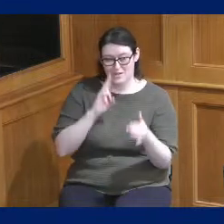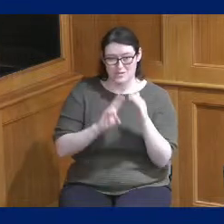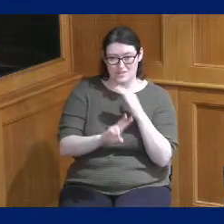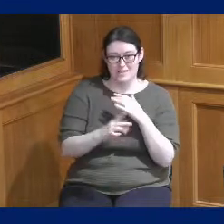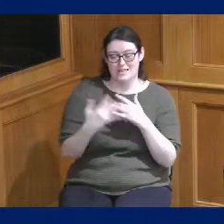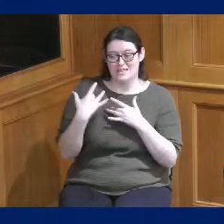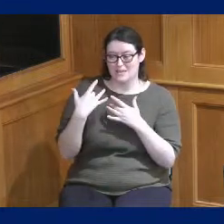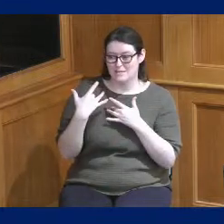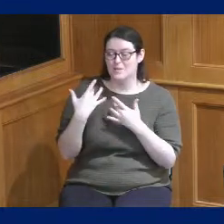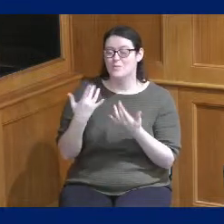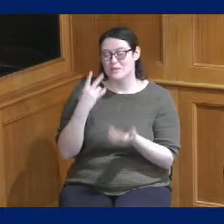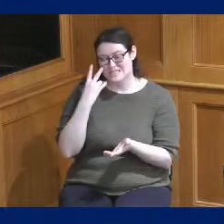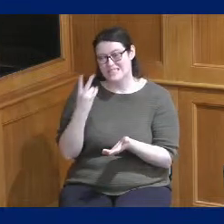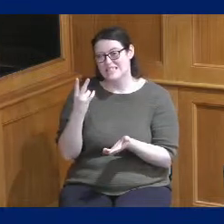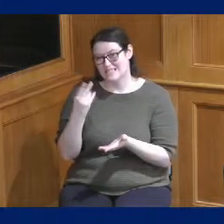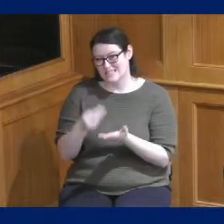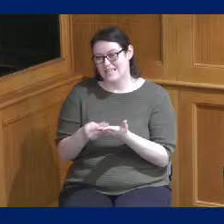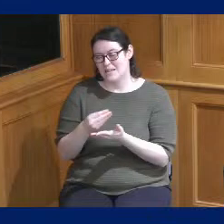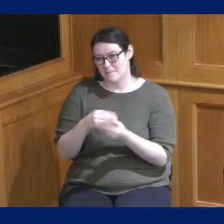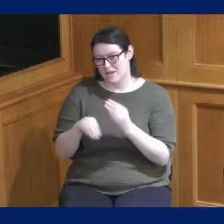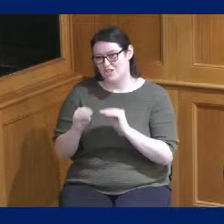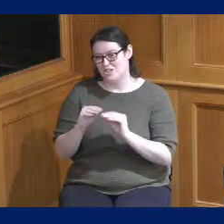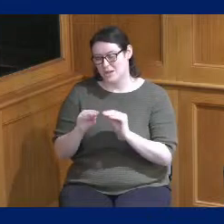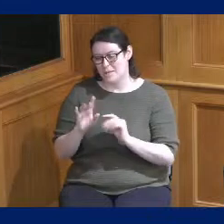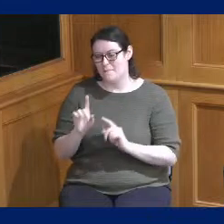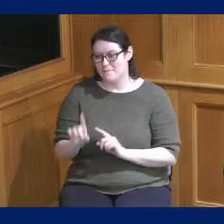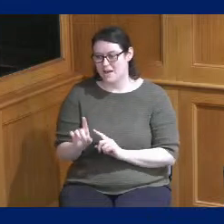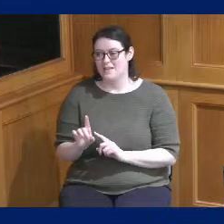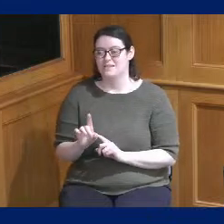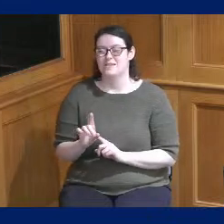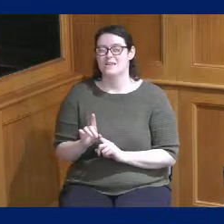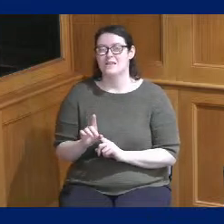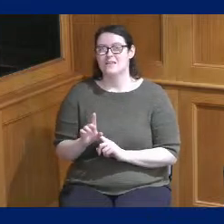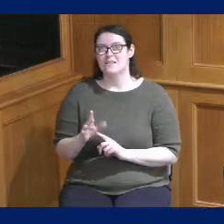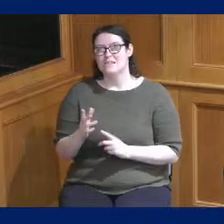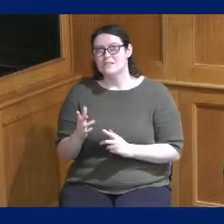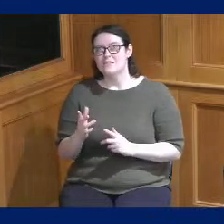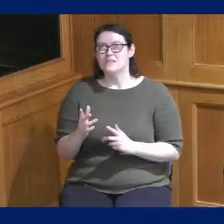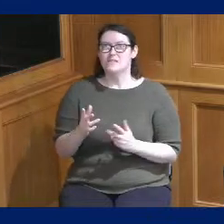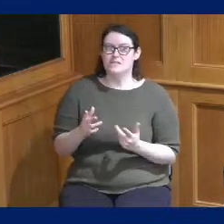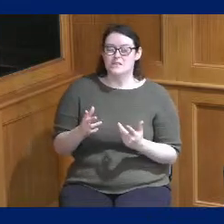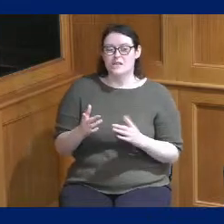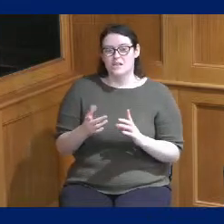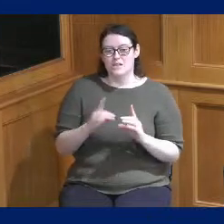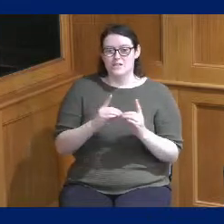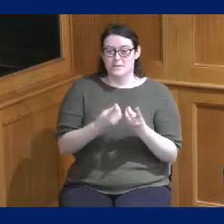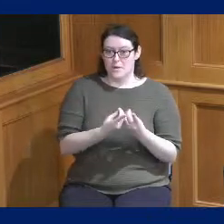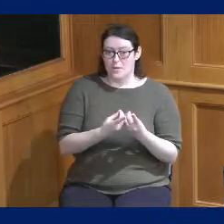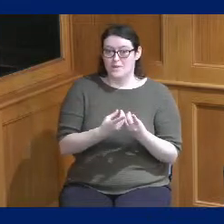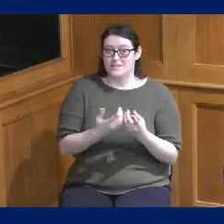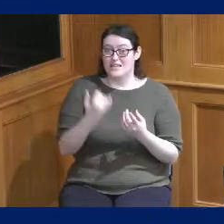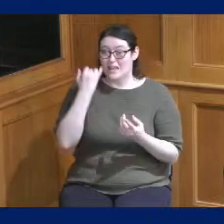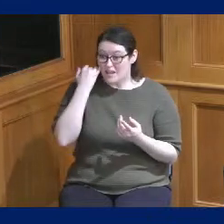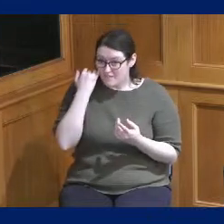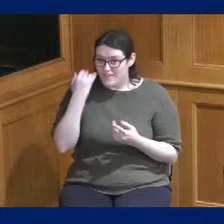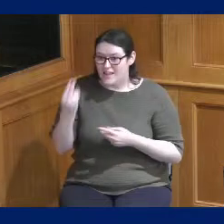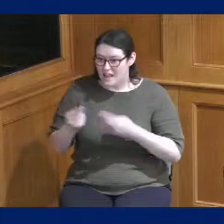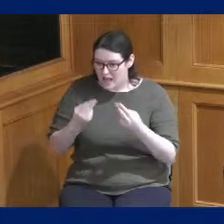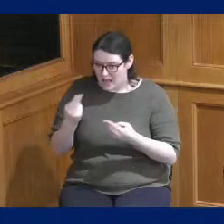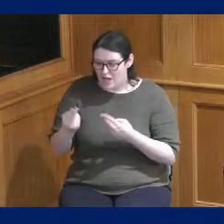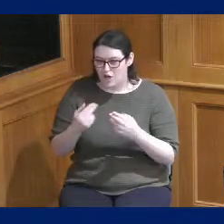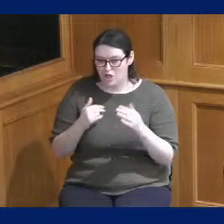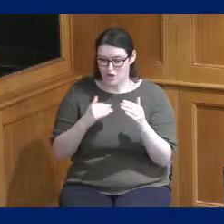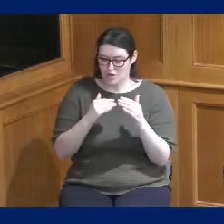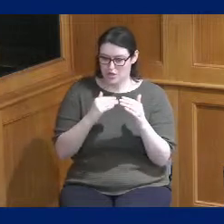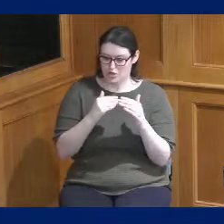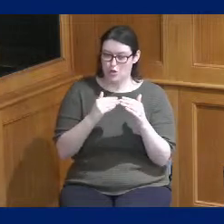typically see in budgets. However, to the degree that these departments do staff at closer